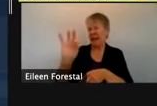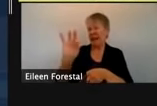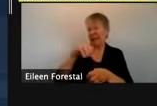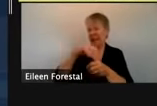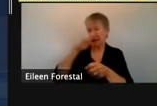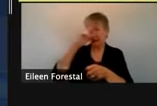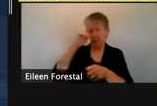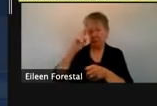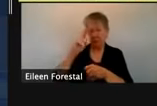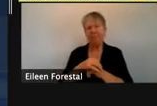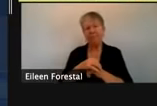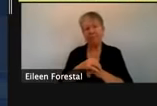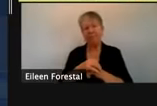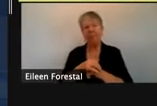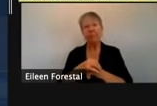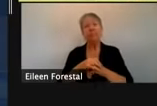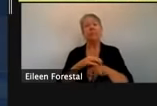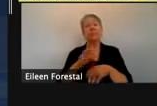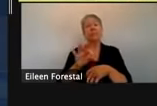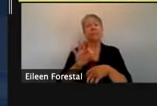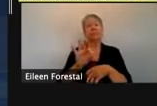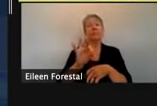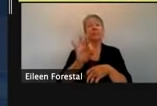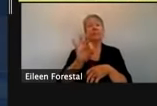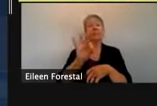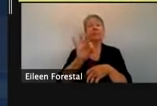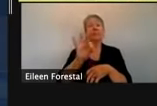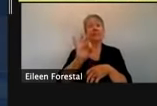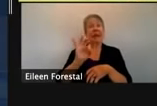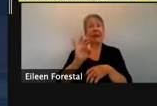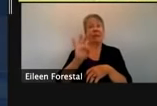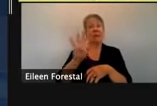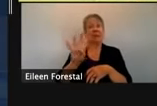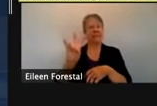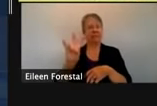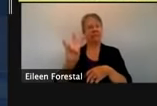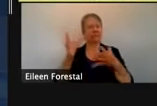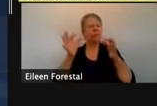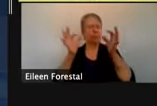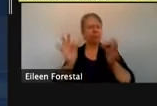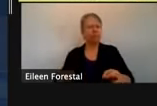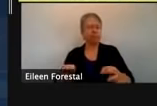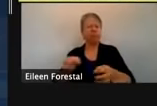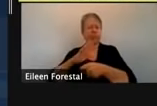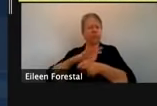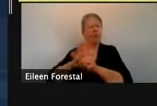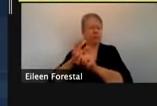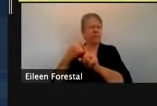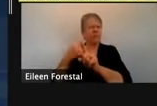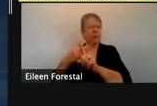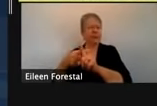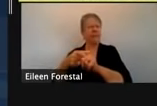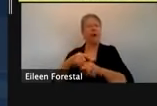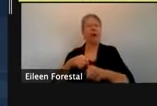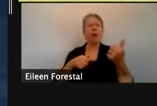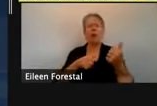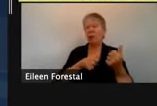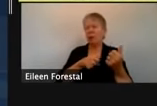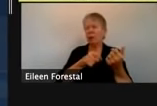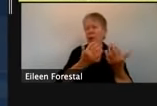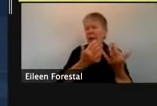were known COVID positive, and another 162 awaiting confirmation of their status. And that is